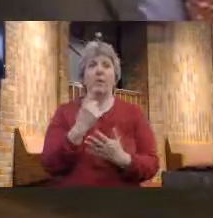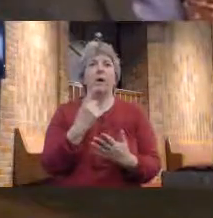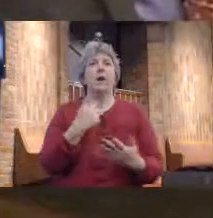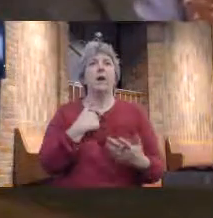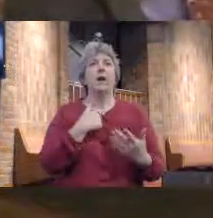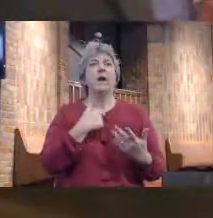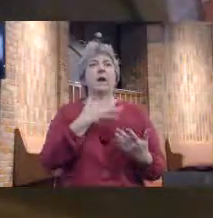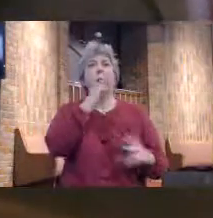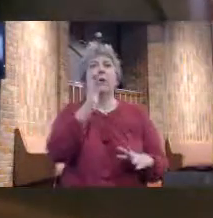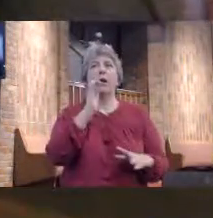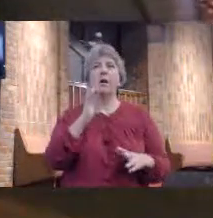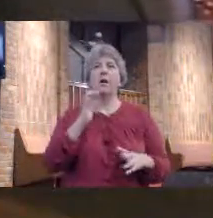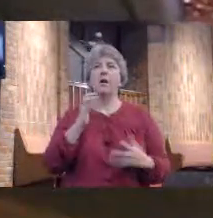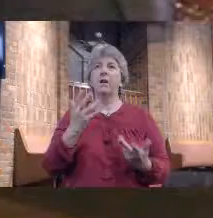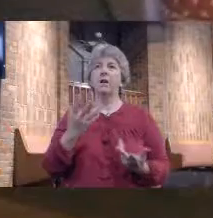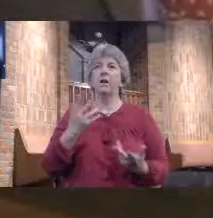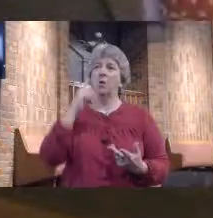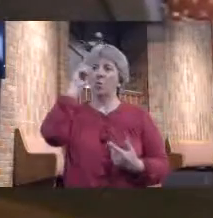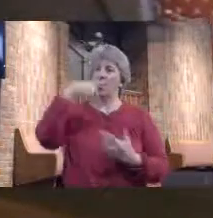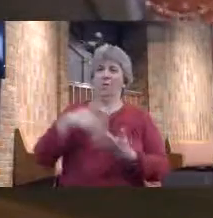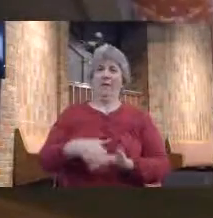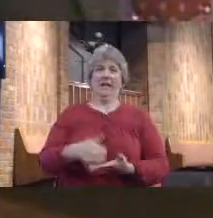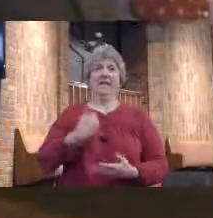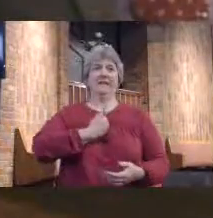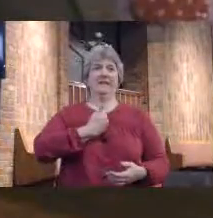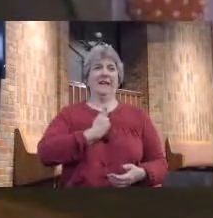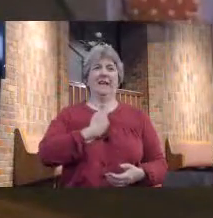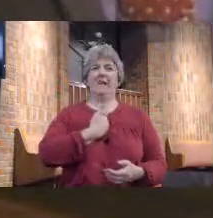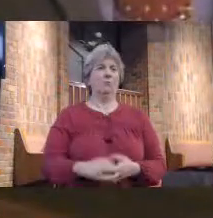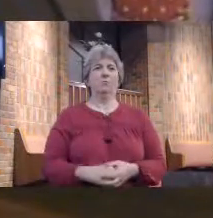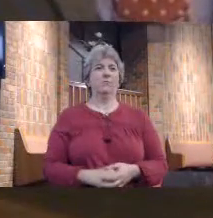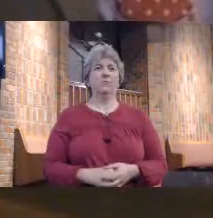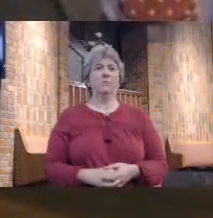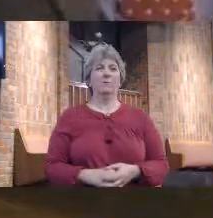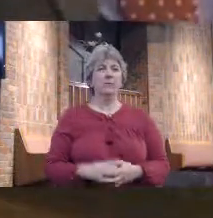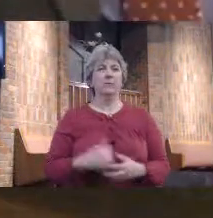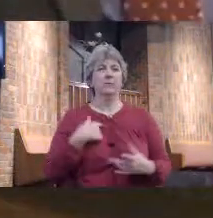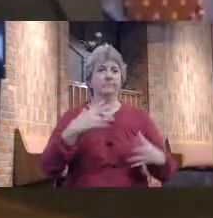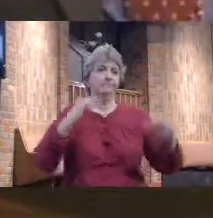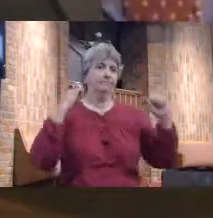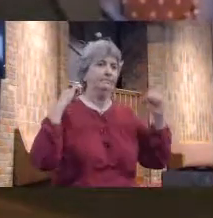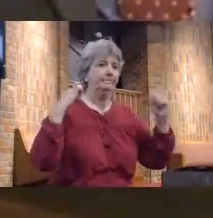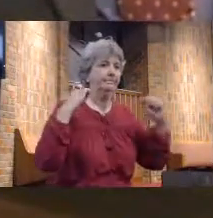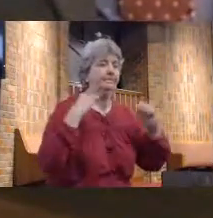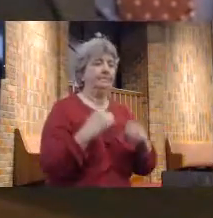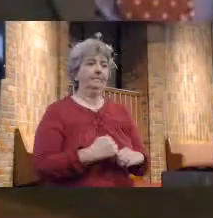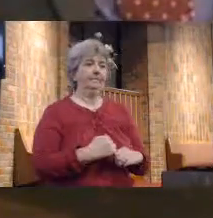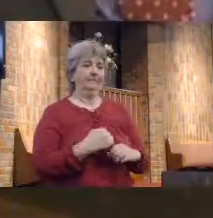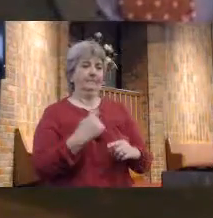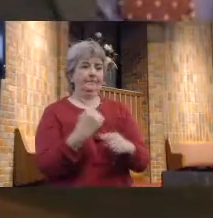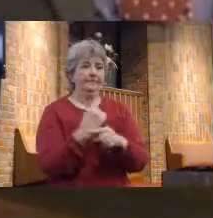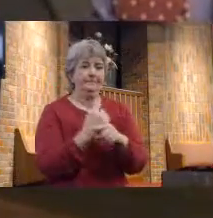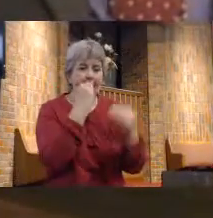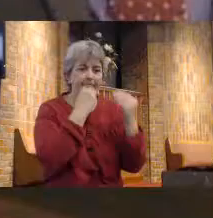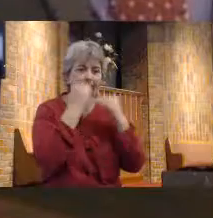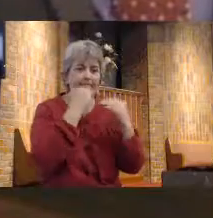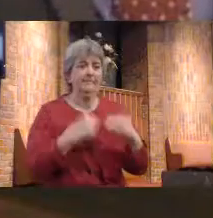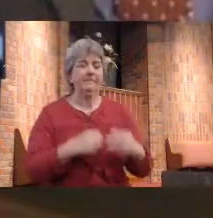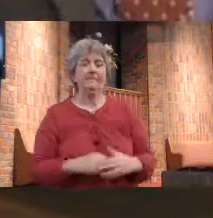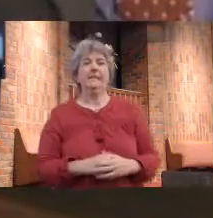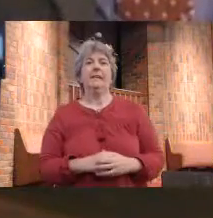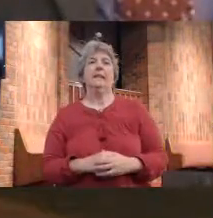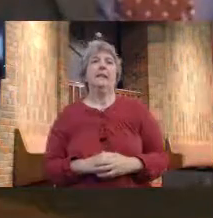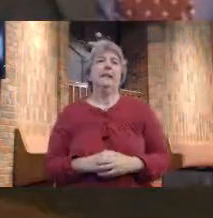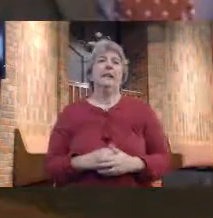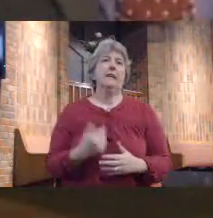stay away from a time of weakness. We exercise. We eat right. We make for